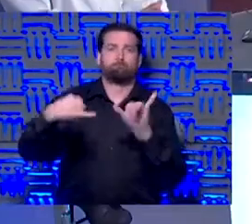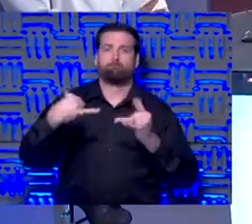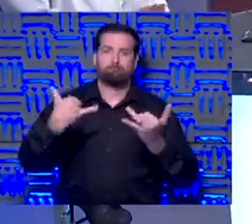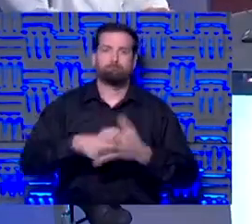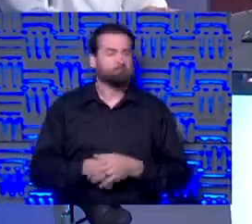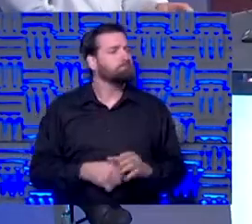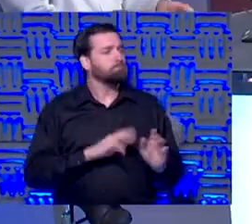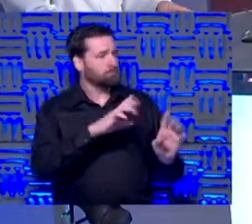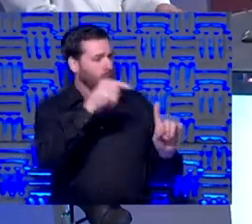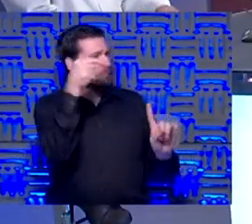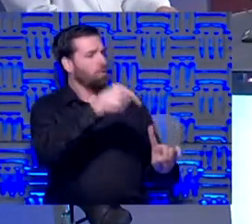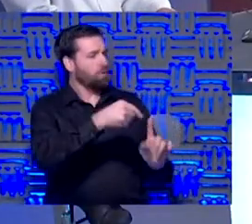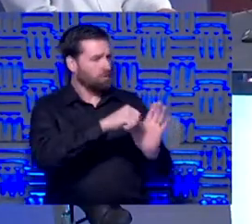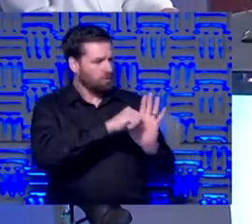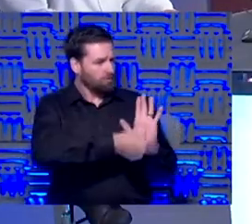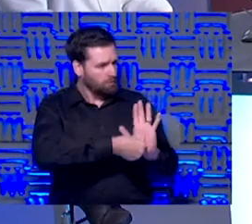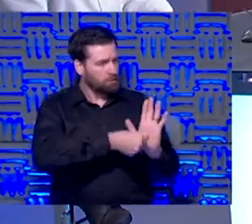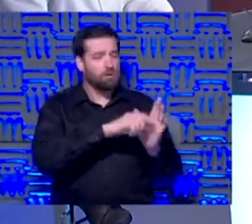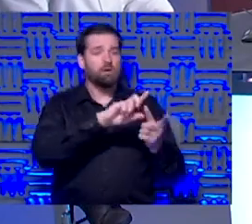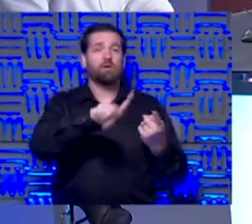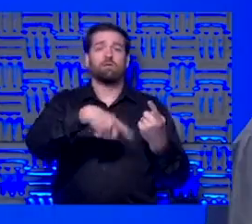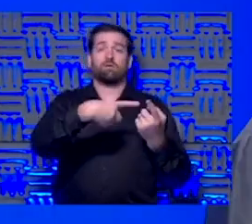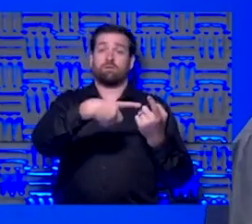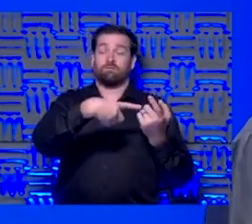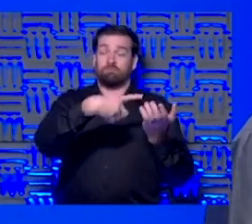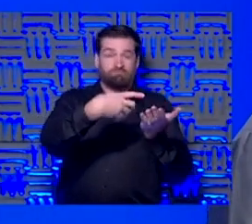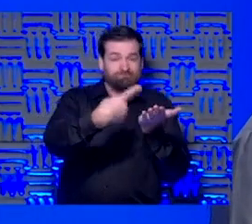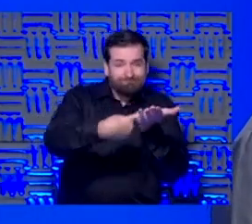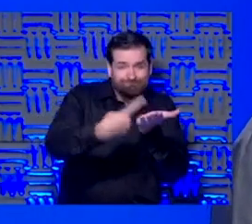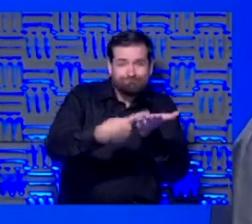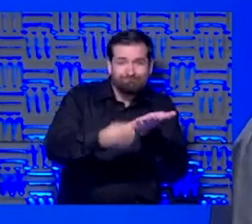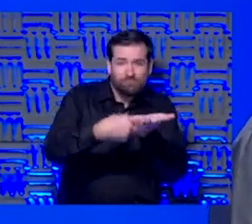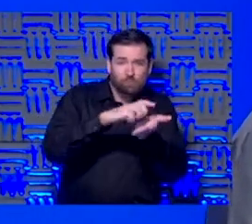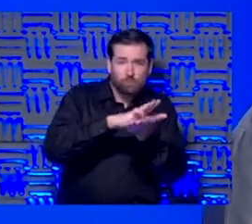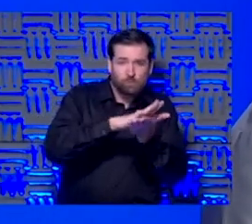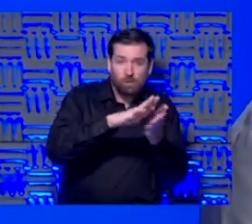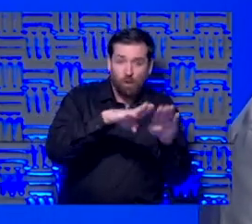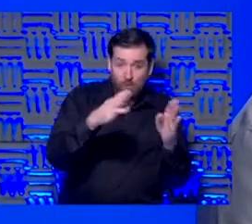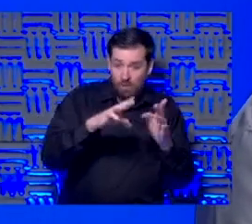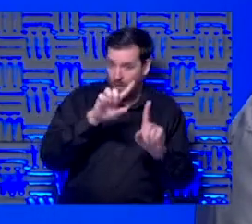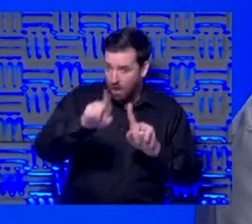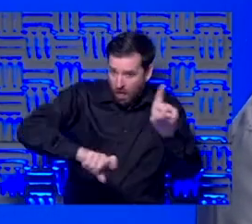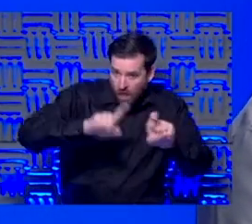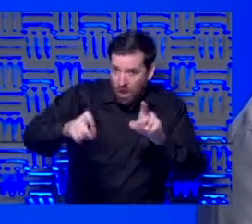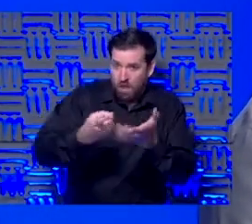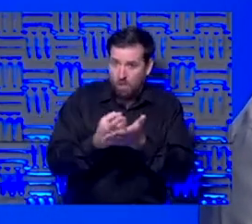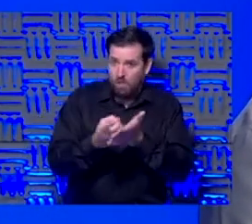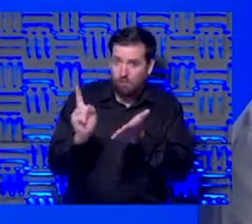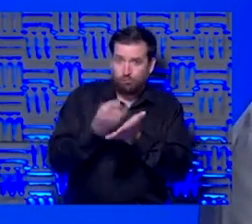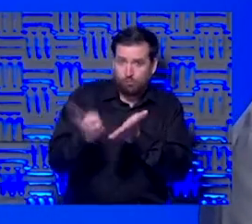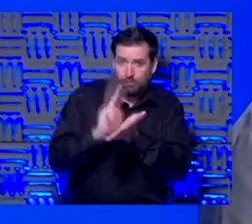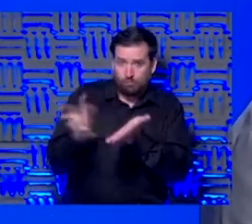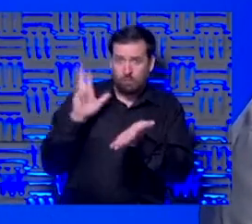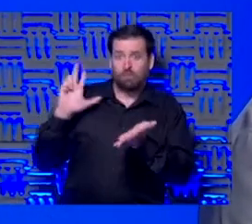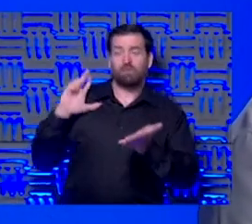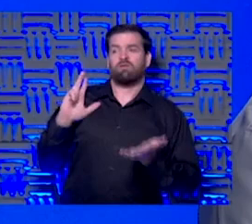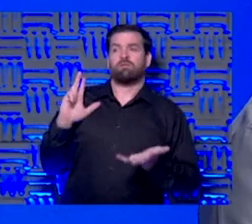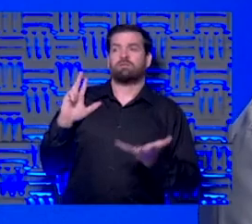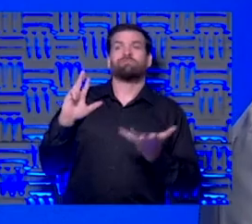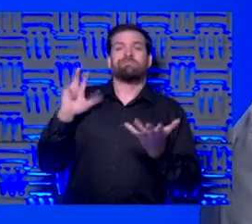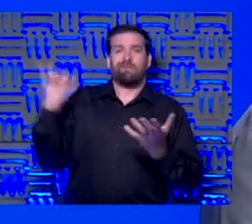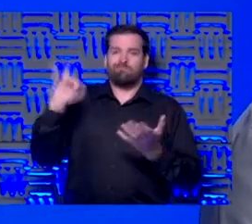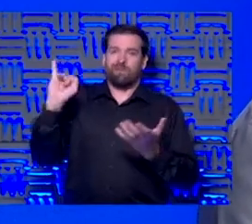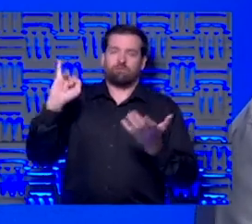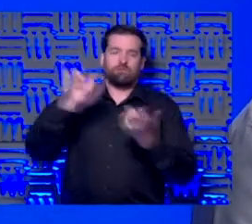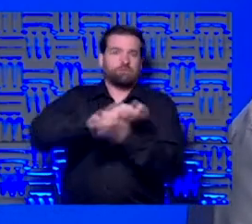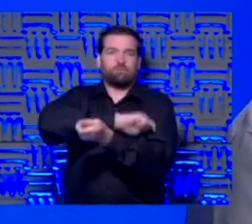think, to your point too, when the school conversation started 2 or 3 weeks ago, those infection dynamics in our community were much different than